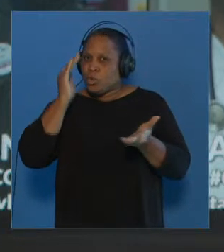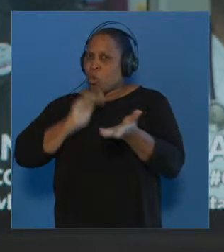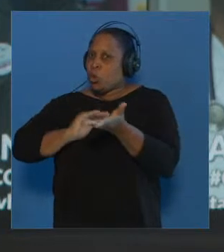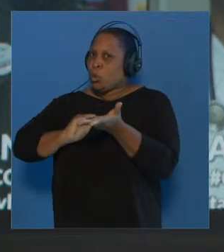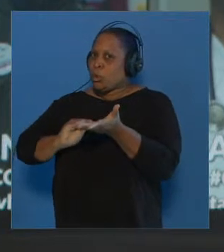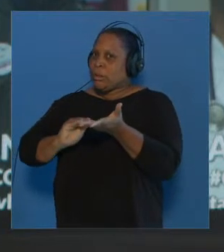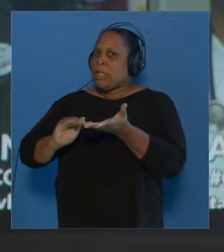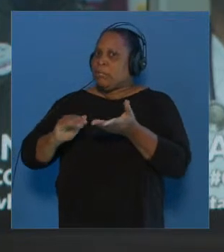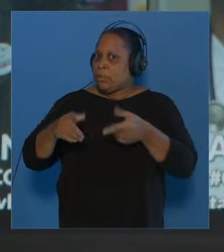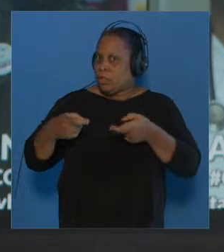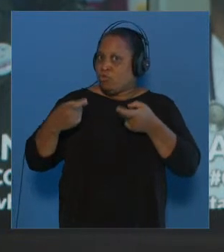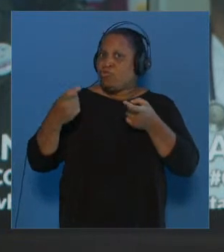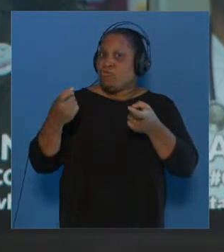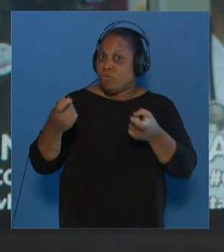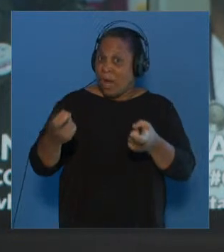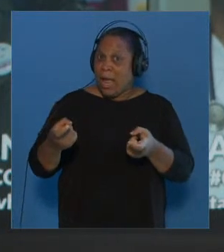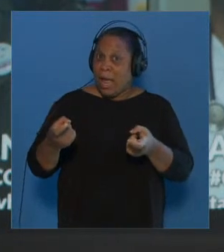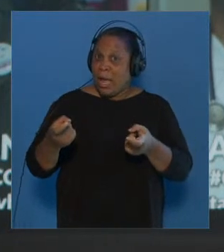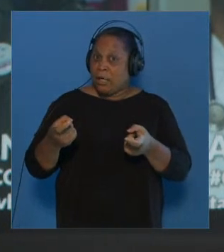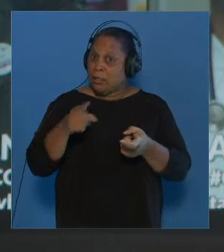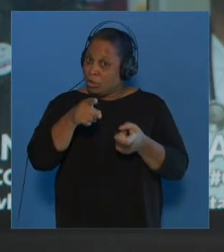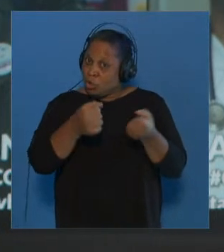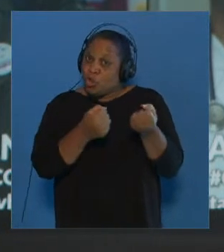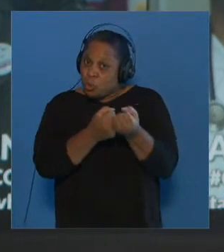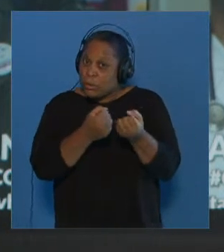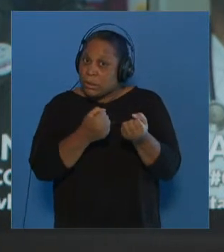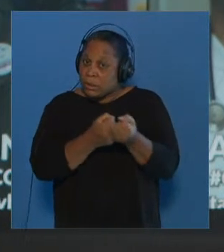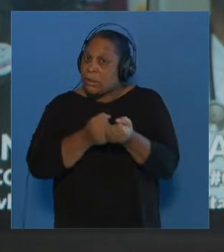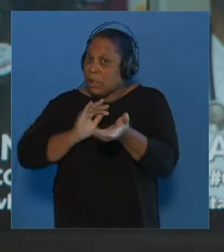granted? Did you support the